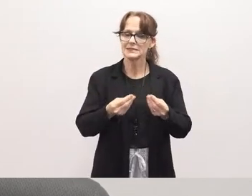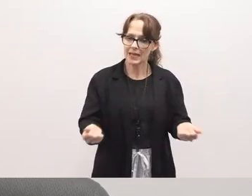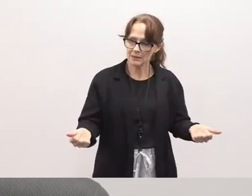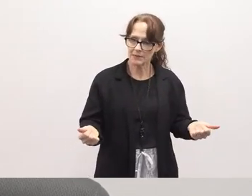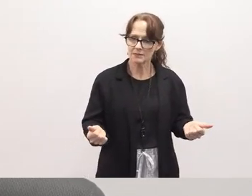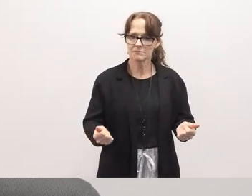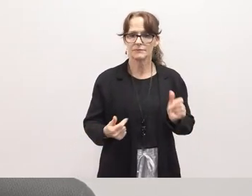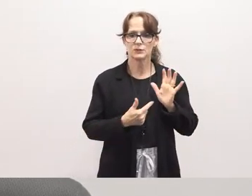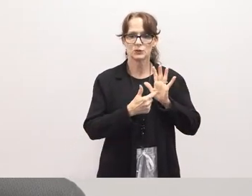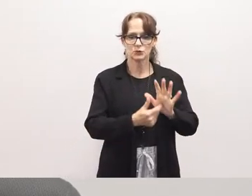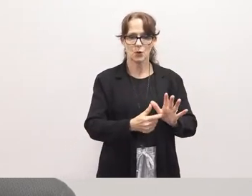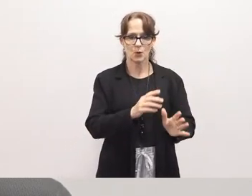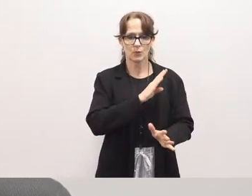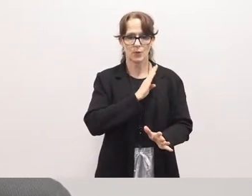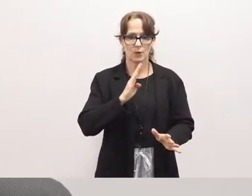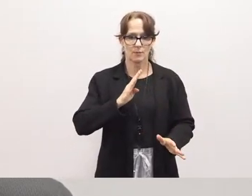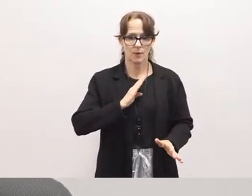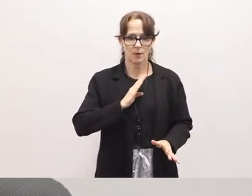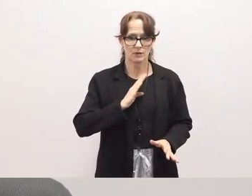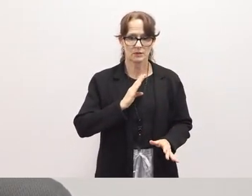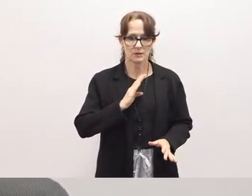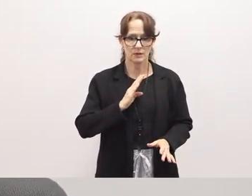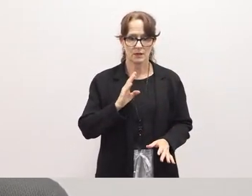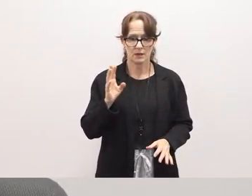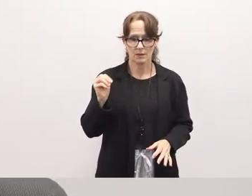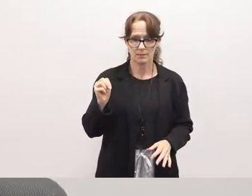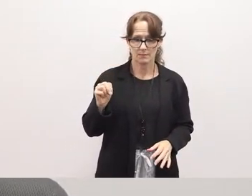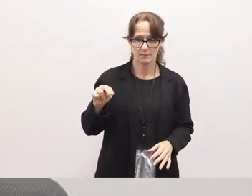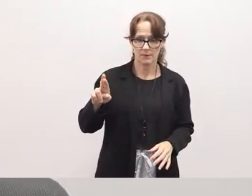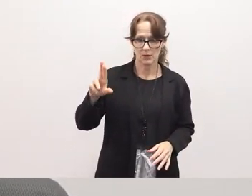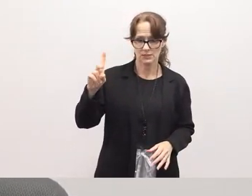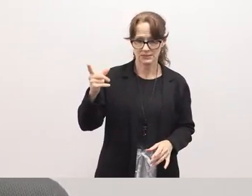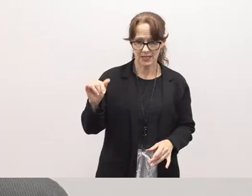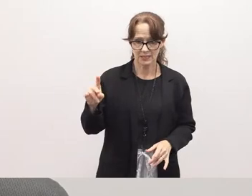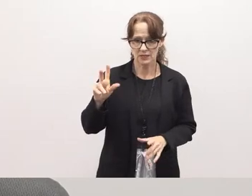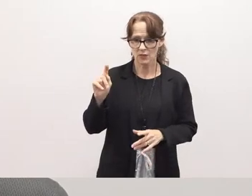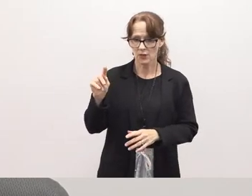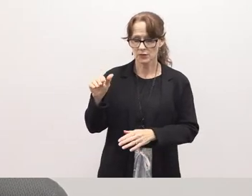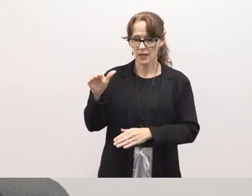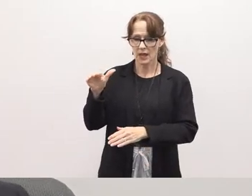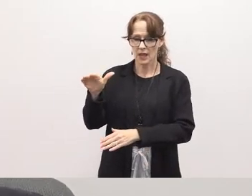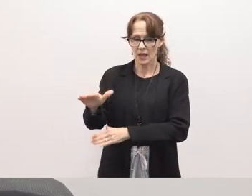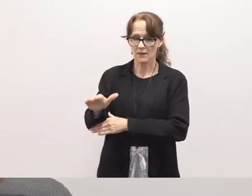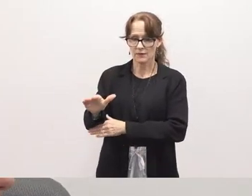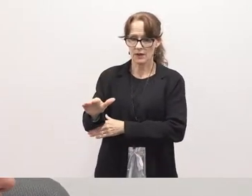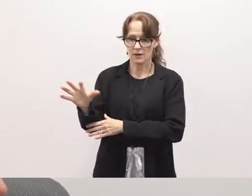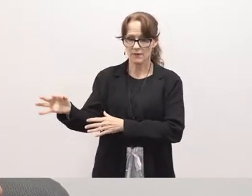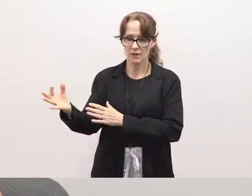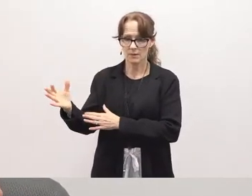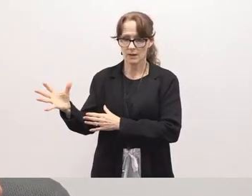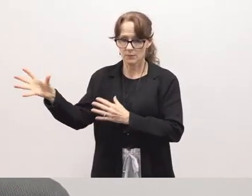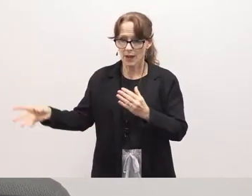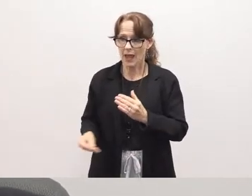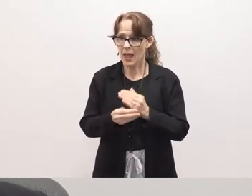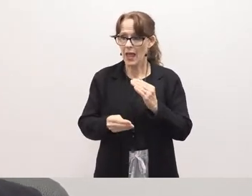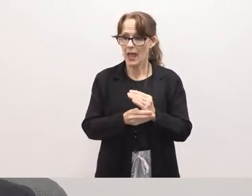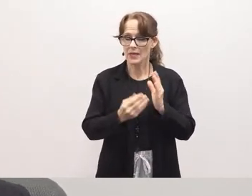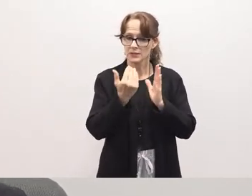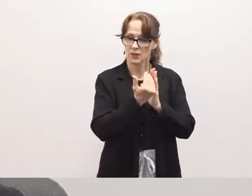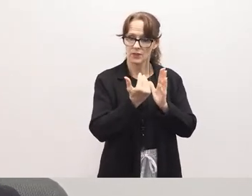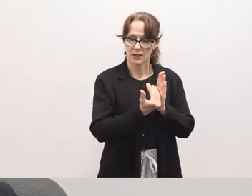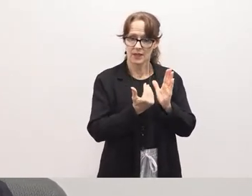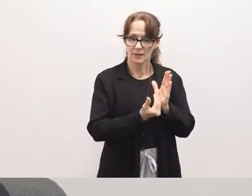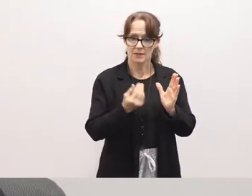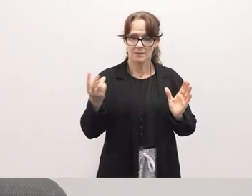front of the board that are settled. Mr. Zaid has come to me on Thursday afternoon or Friday morning and said, can we get this on the agenda